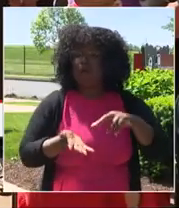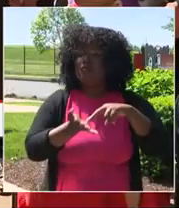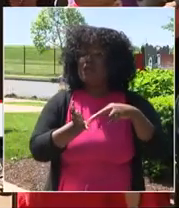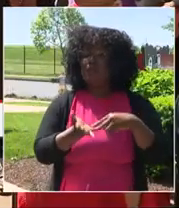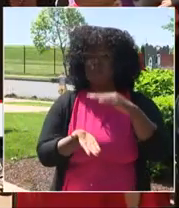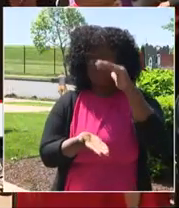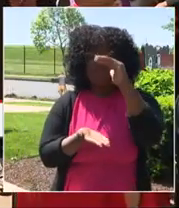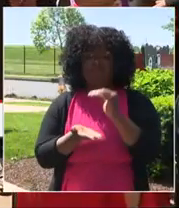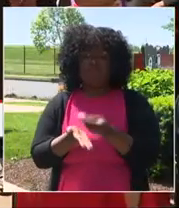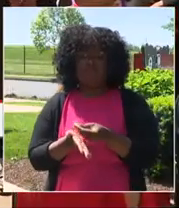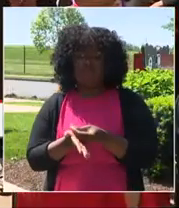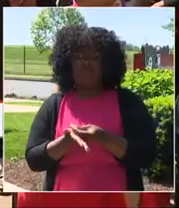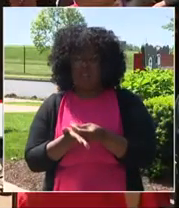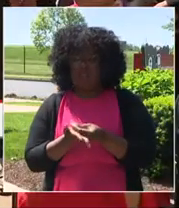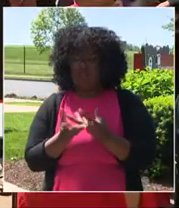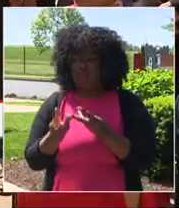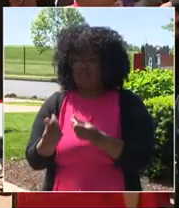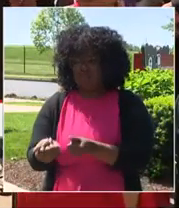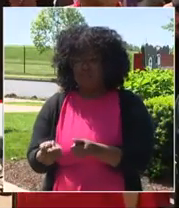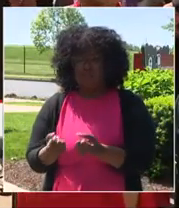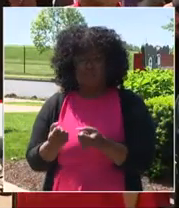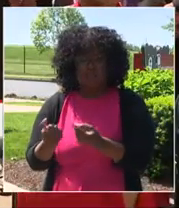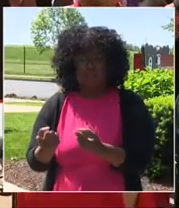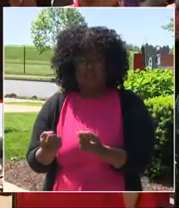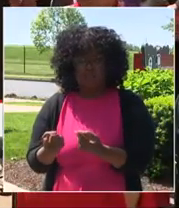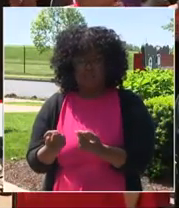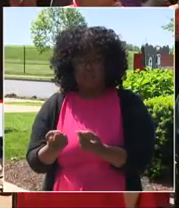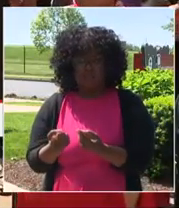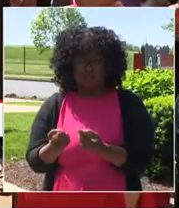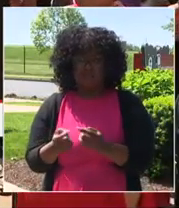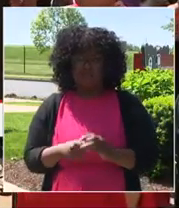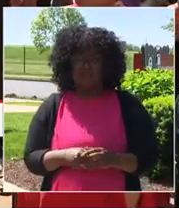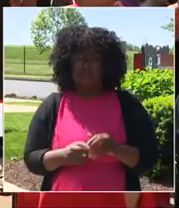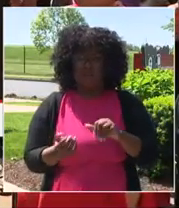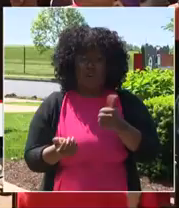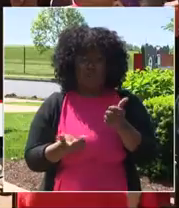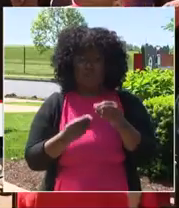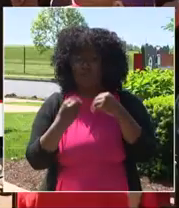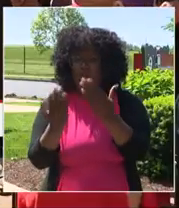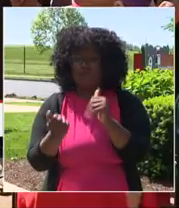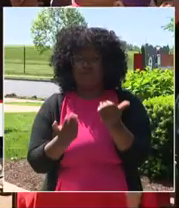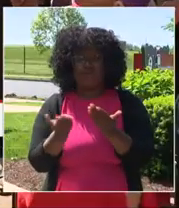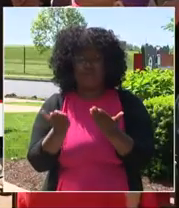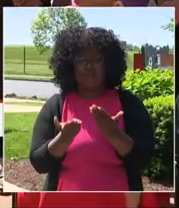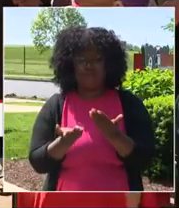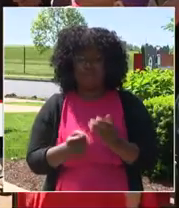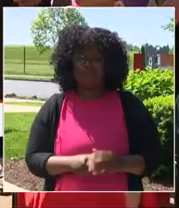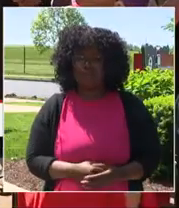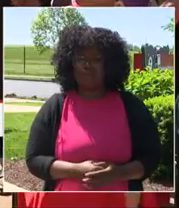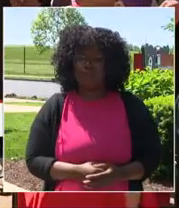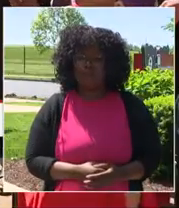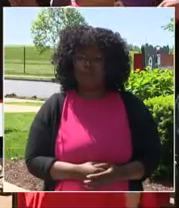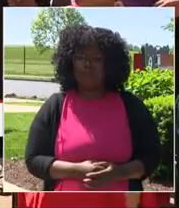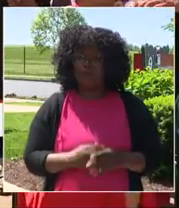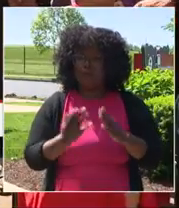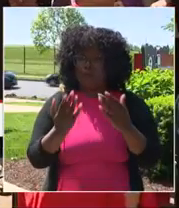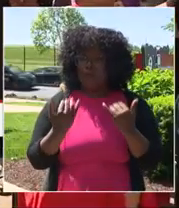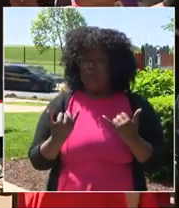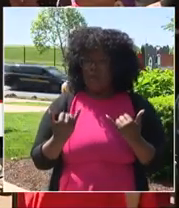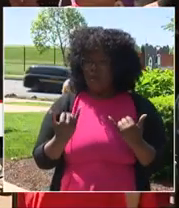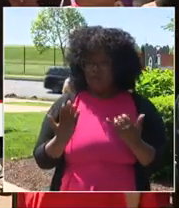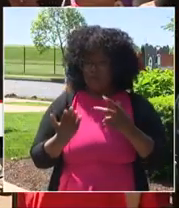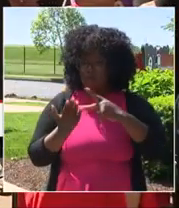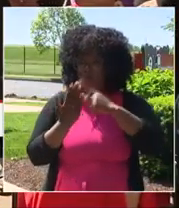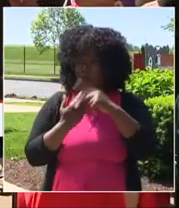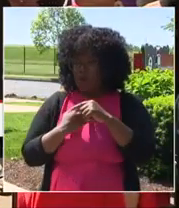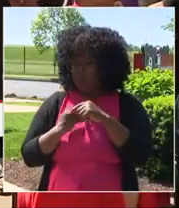locally to purchase the services that we need to purchase. So we now have a program that is estimated to cost at the end of this